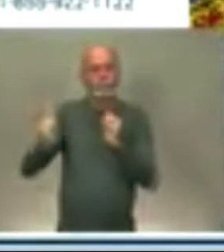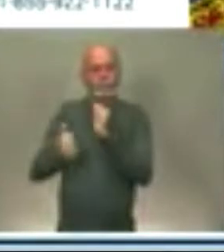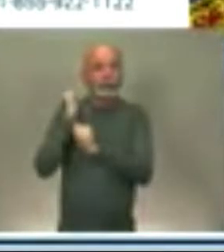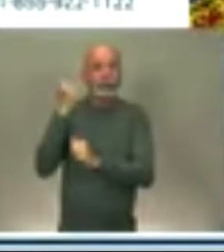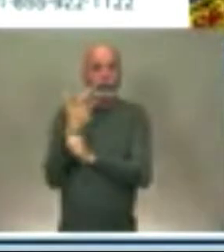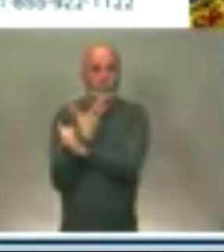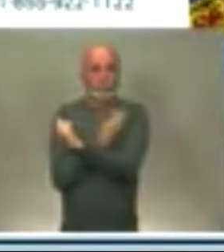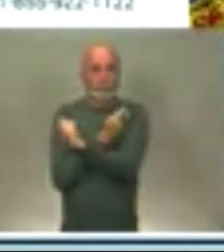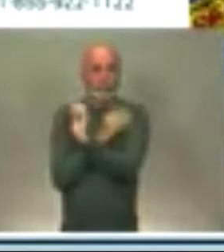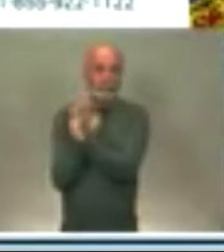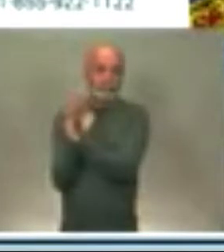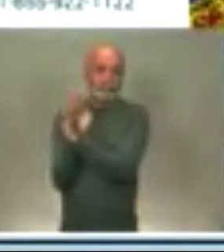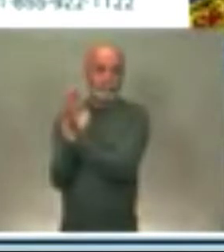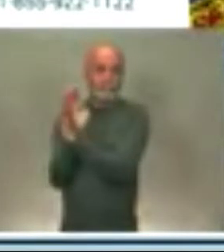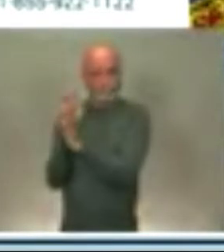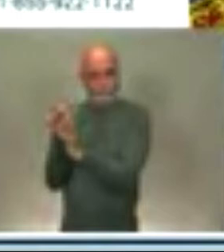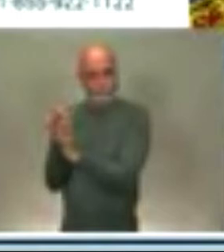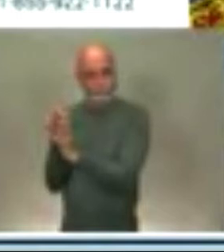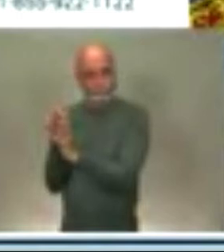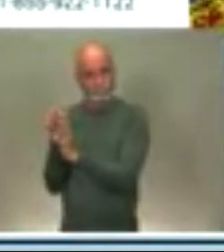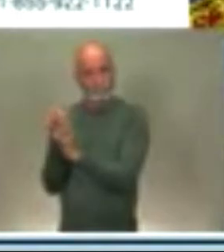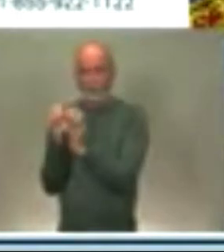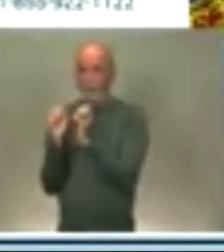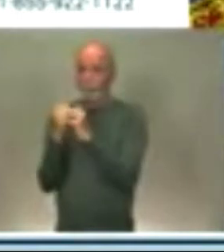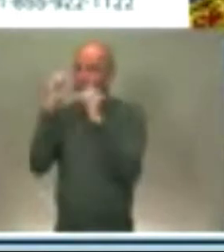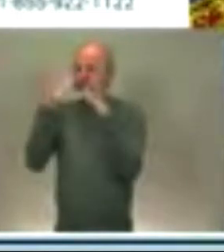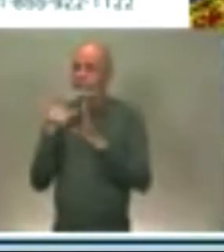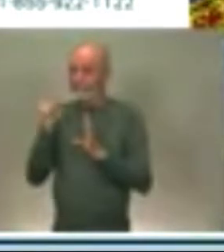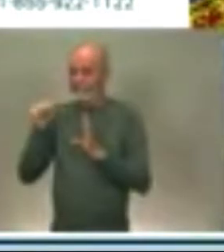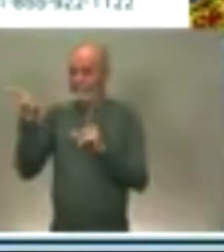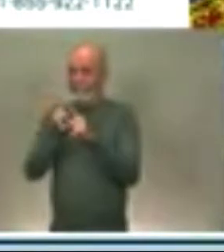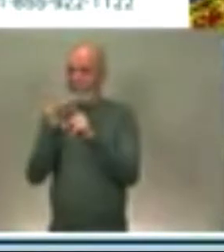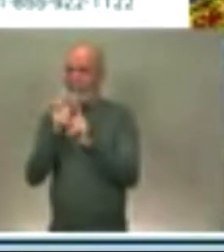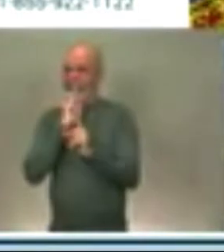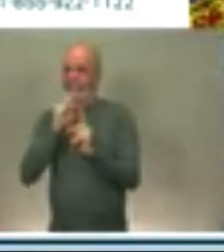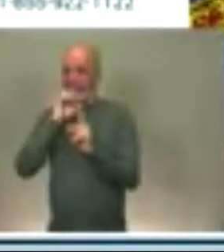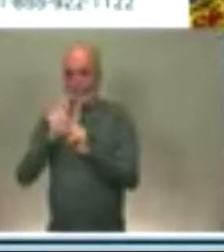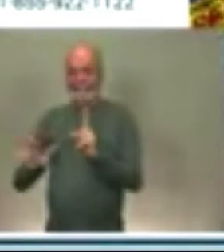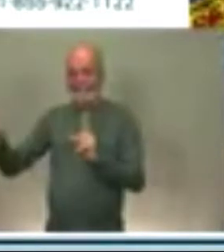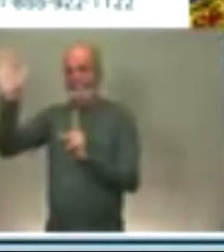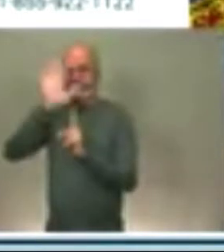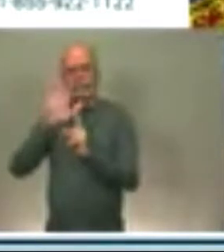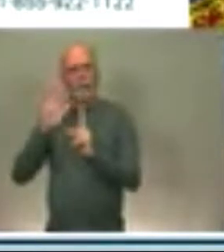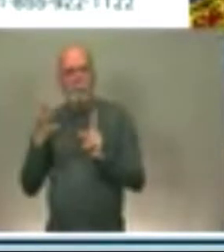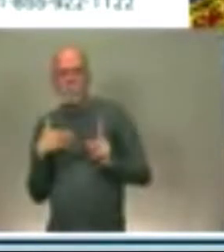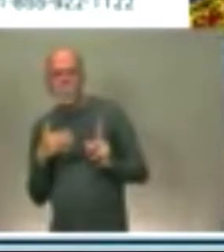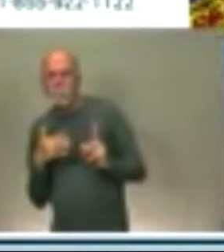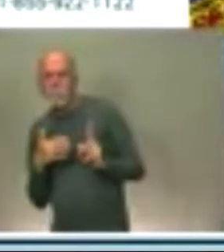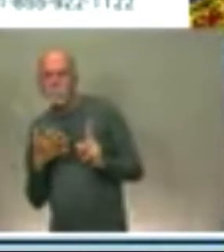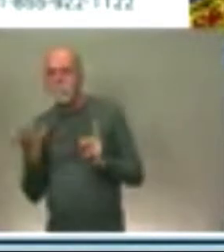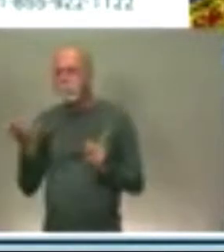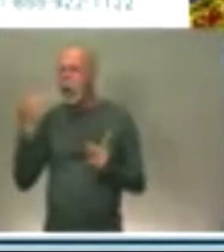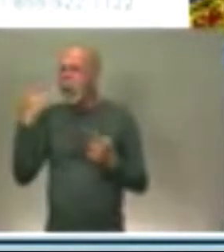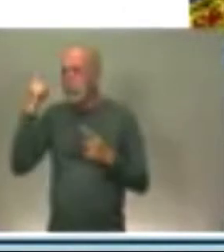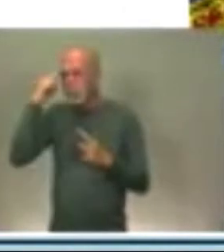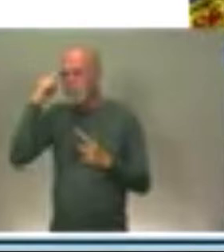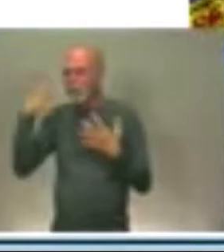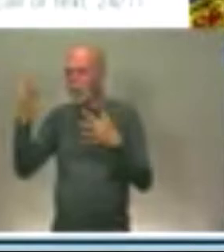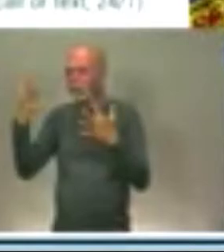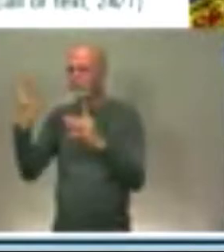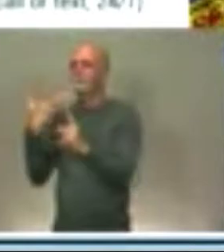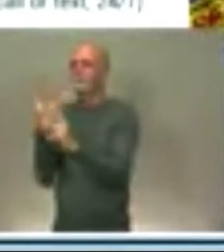the vast majority of teachers are in that age cohort. So I don't think we have a huge amount of unvaccinated teachers out there.